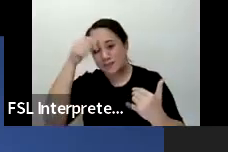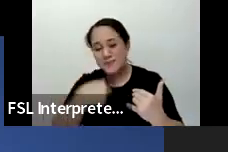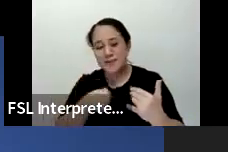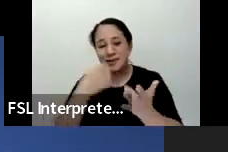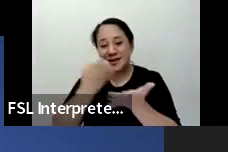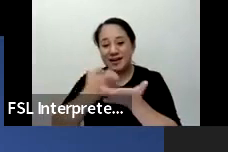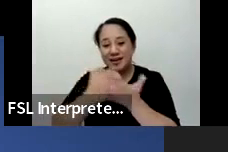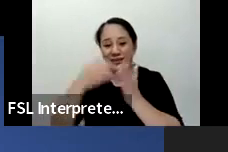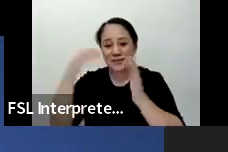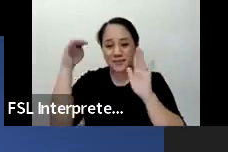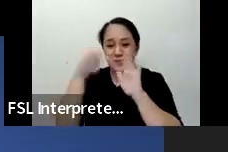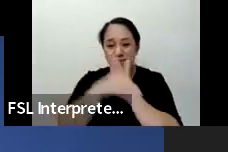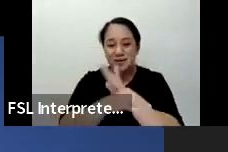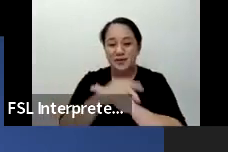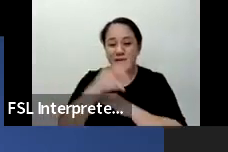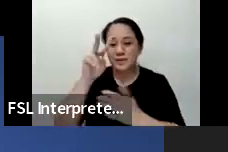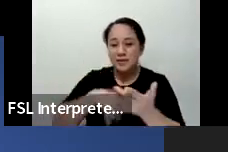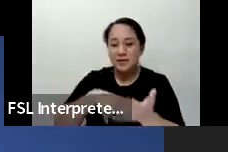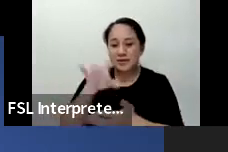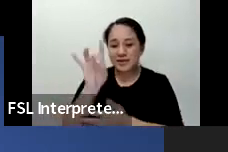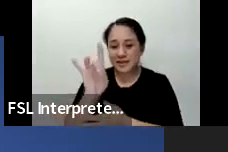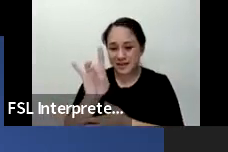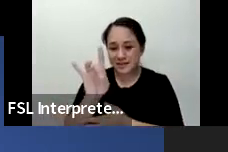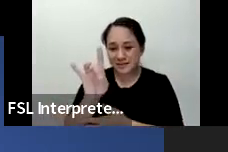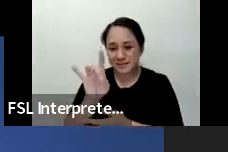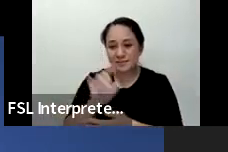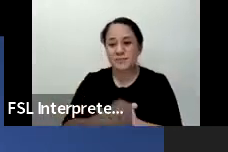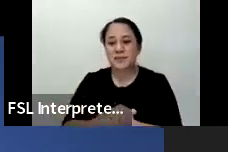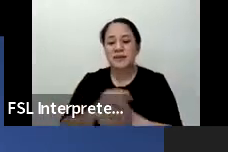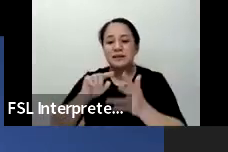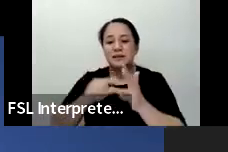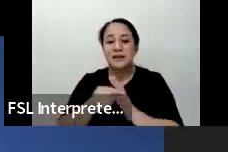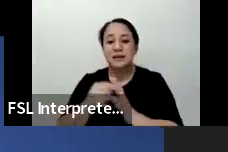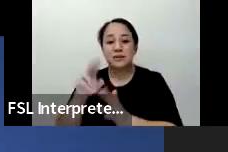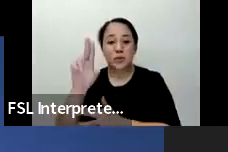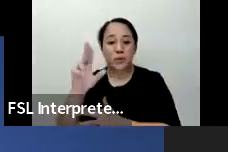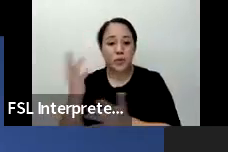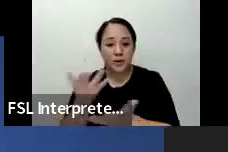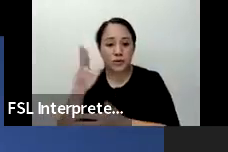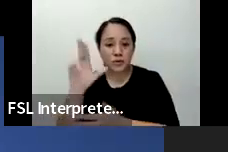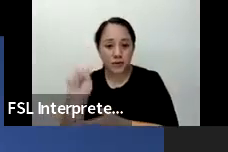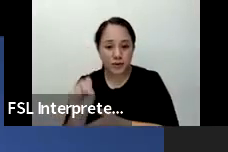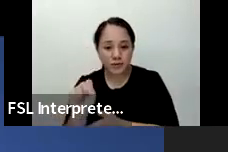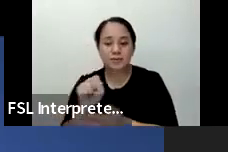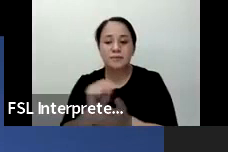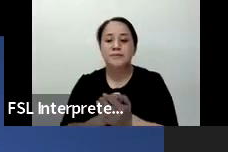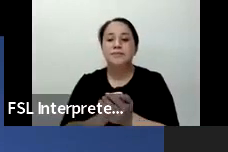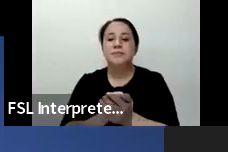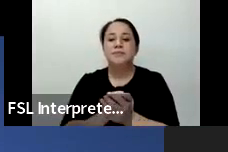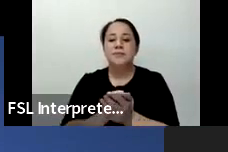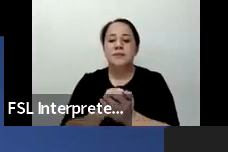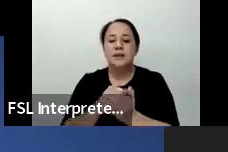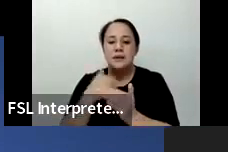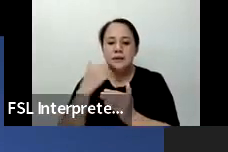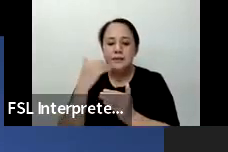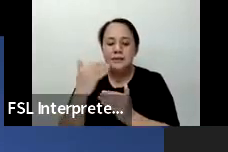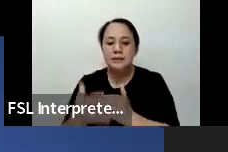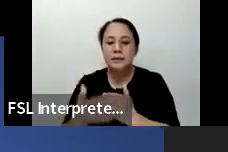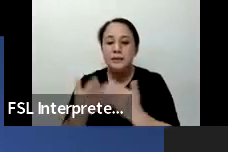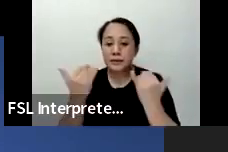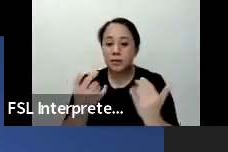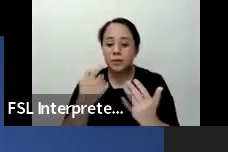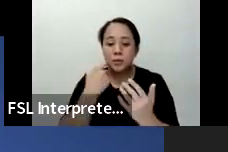we can recall the 2008 Great Recession, which started in the US. And then a more recent study